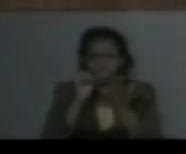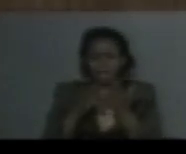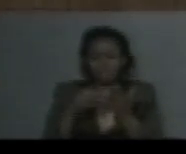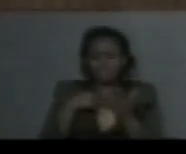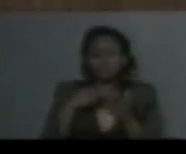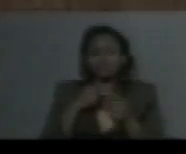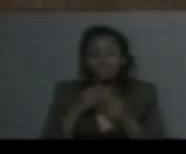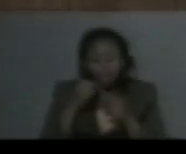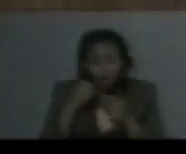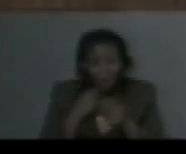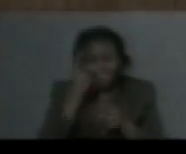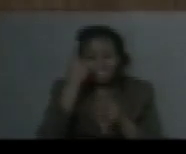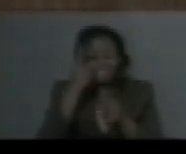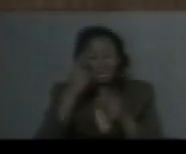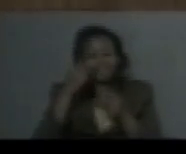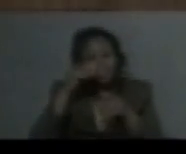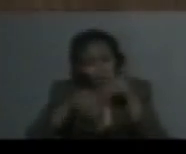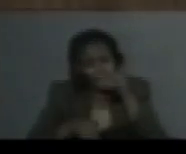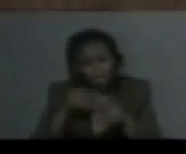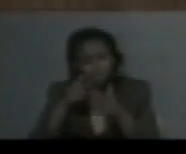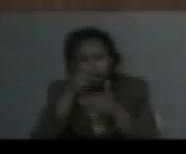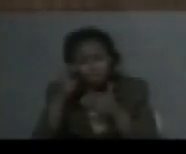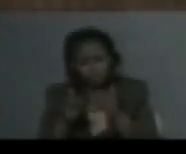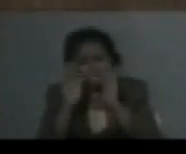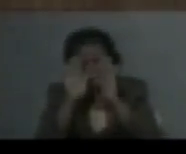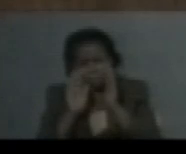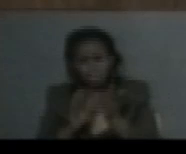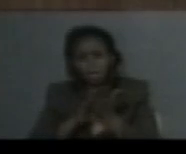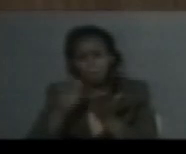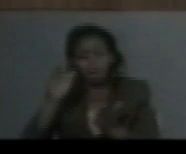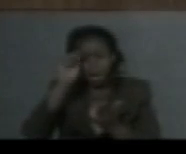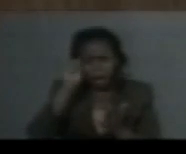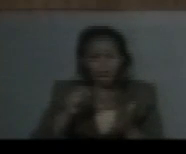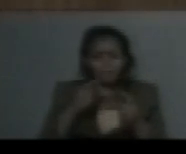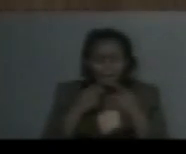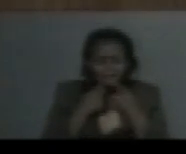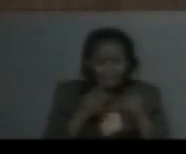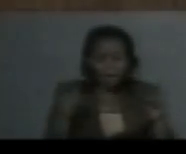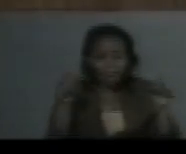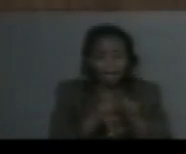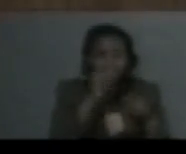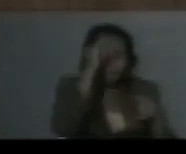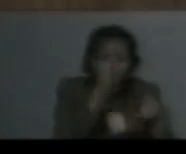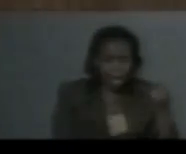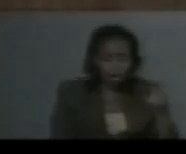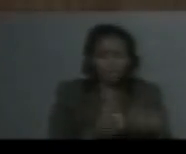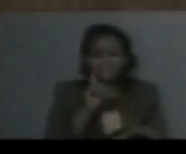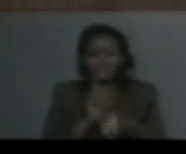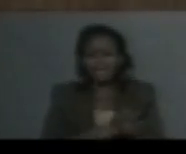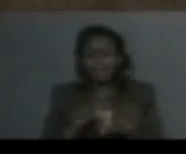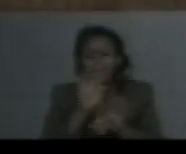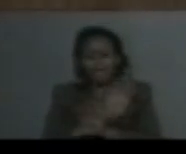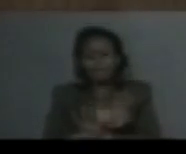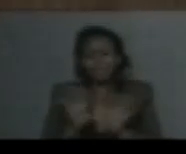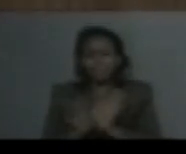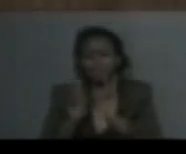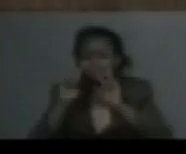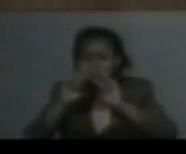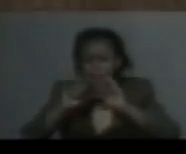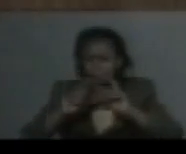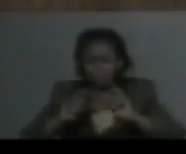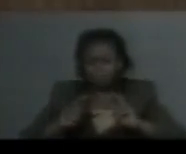are so important that they can be declared final only once they have been properly scrutinized and